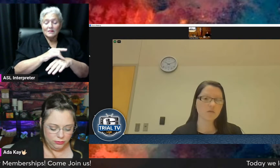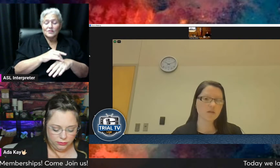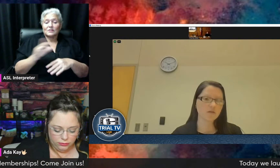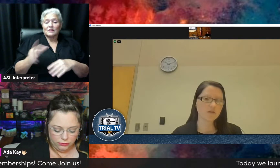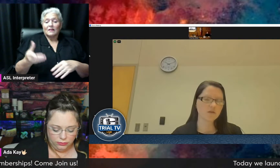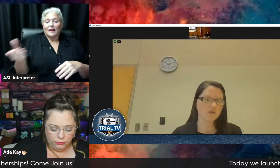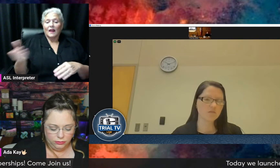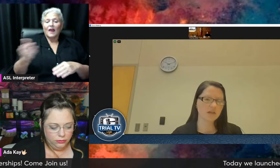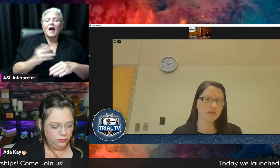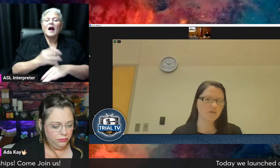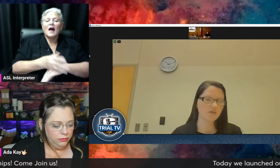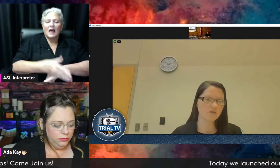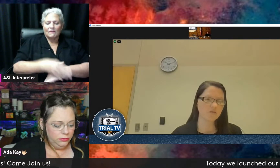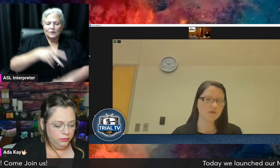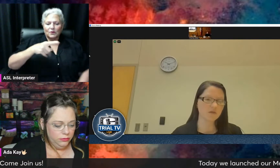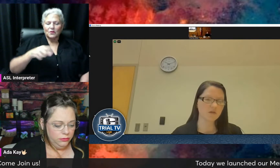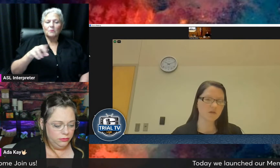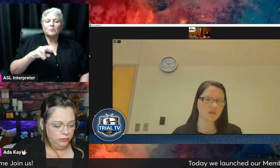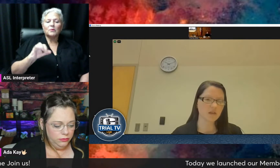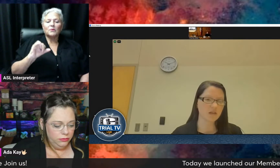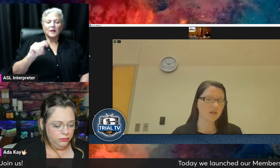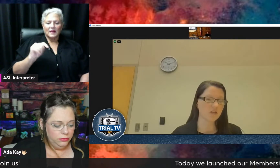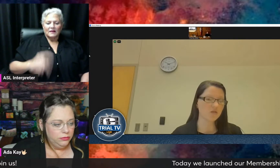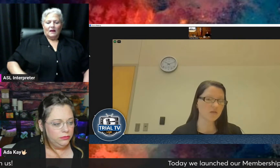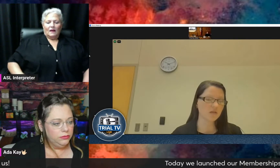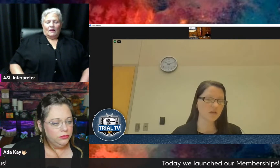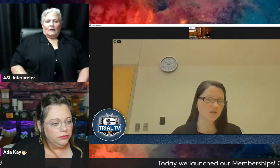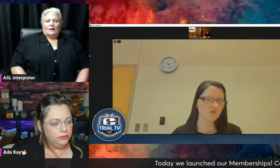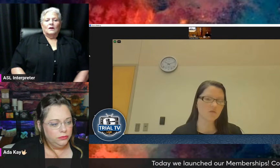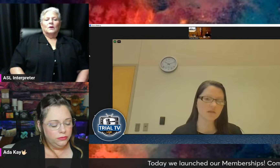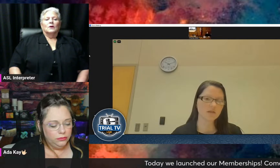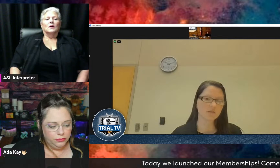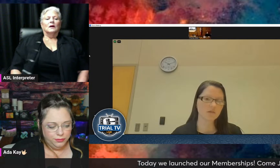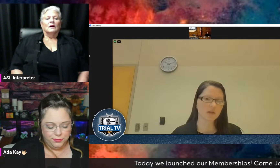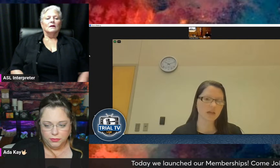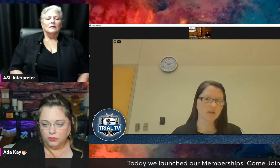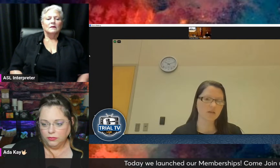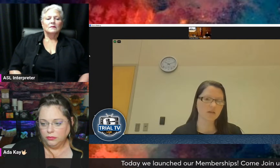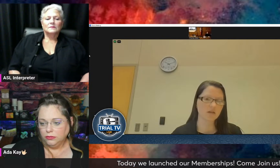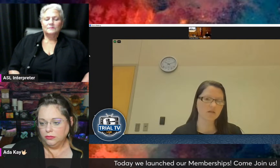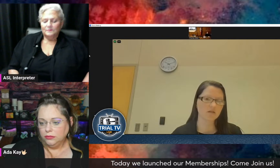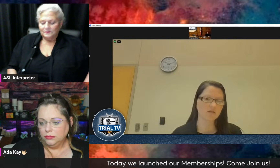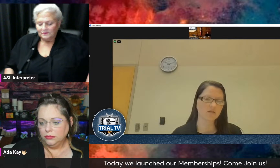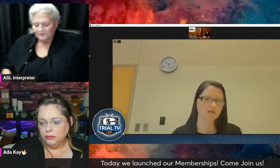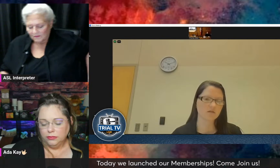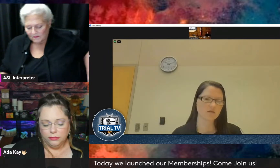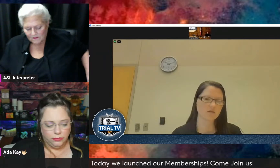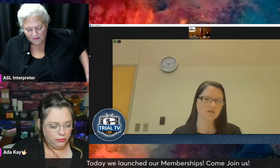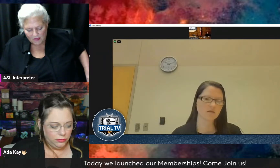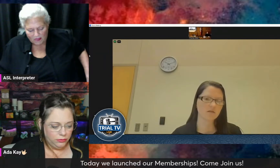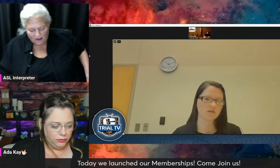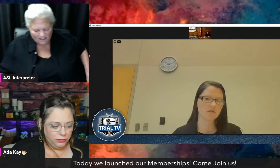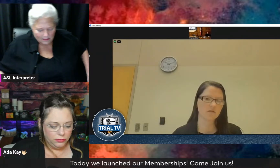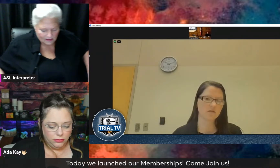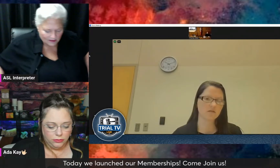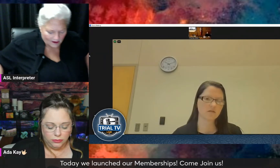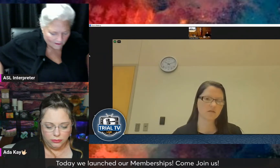Yes, I wouldn't be able to determine if it was a result of the initial touch or subsequent handling. Okay.